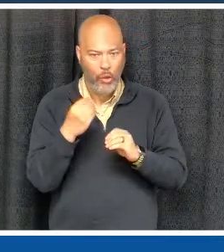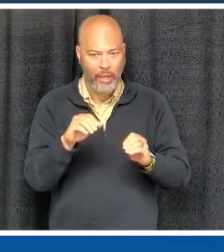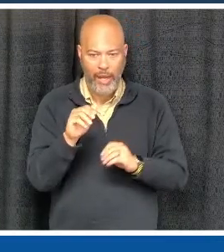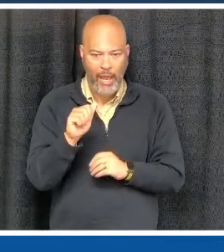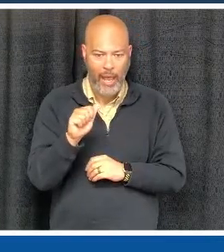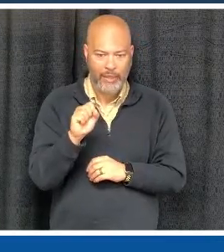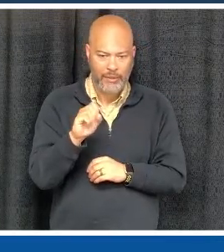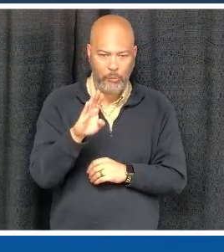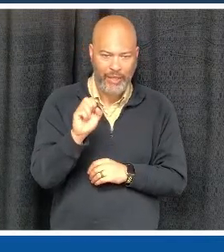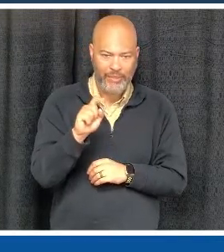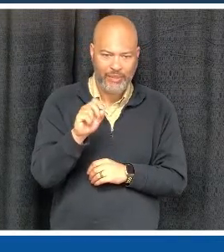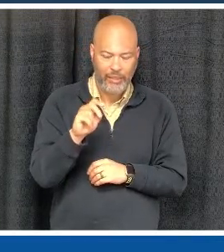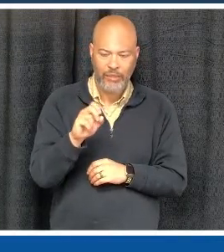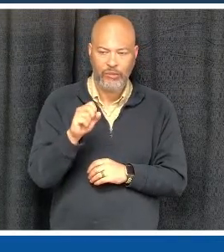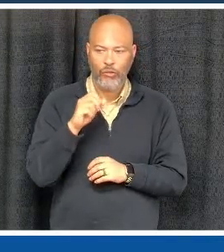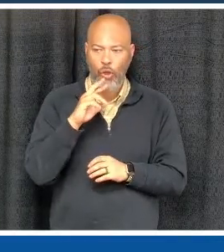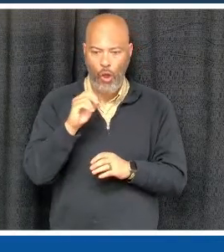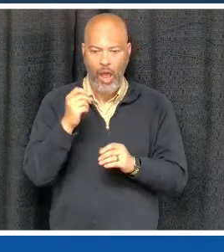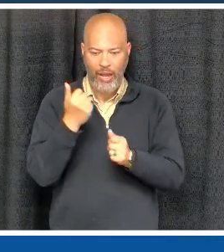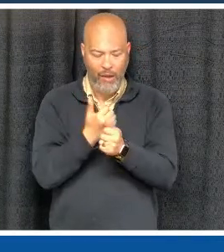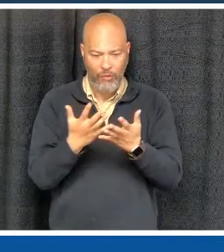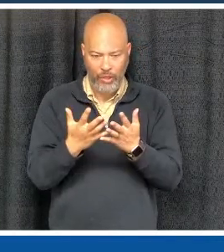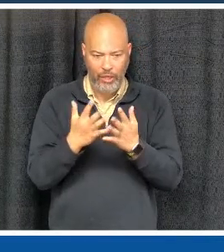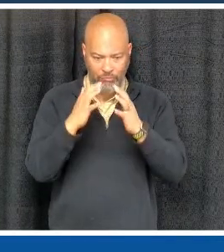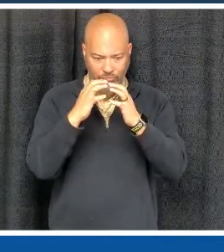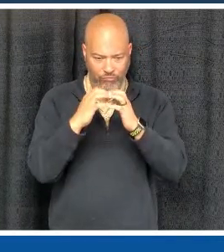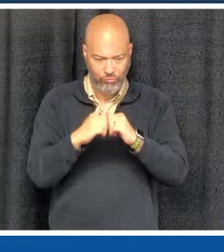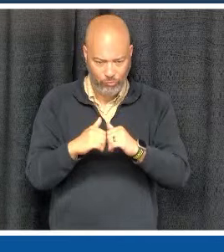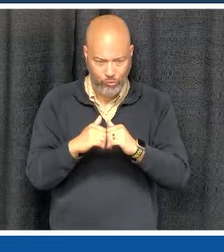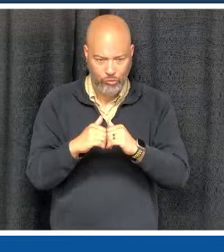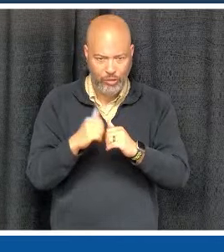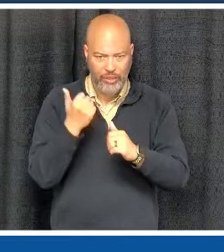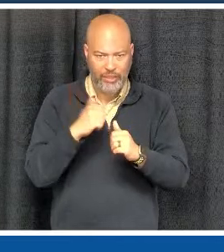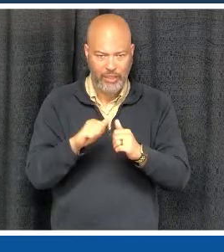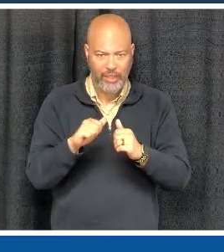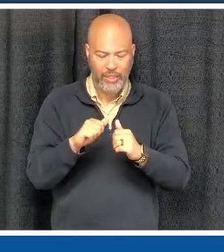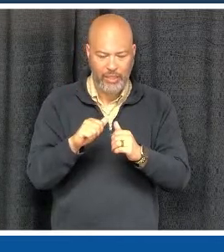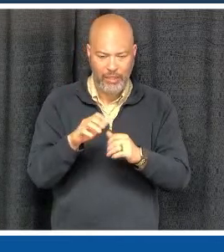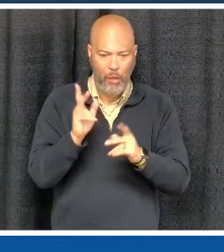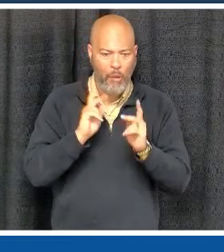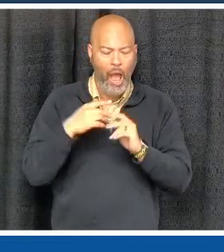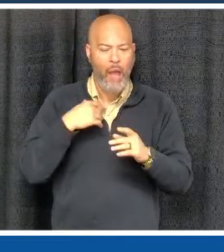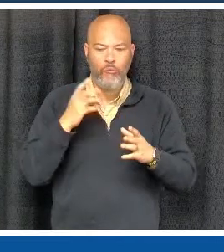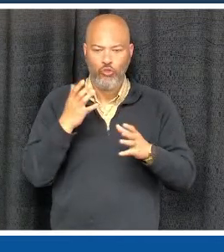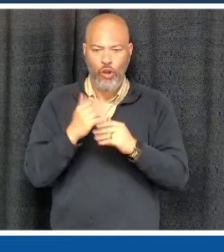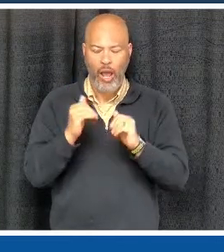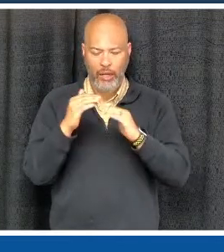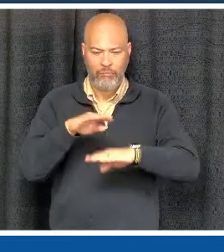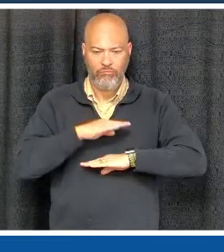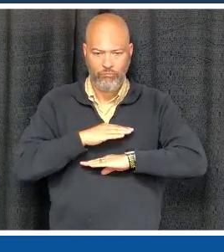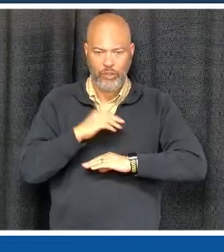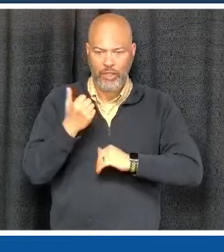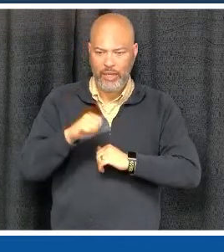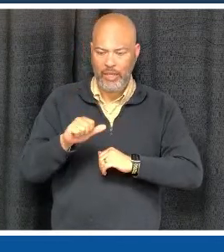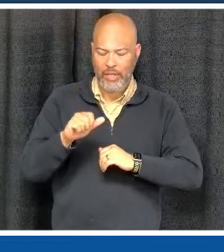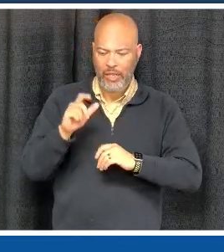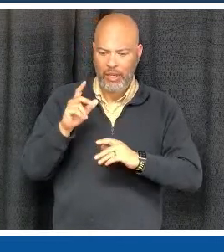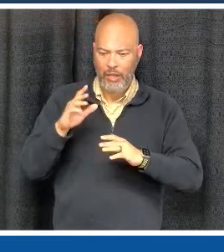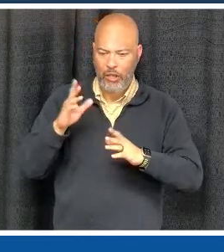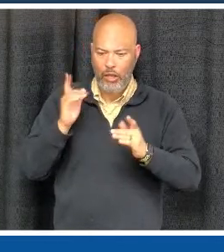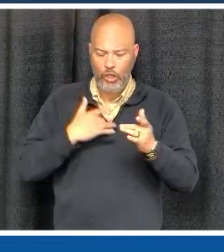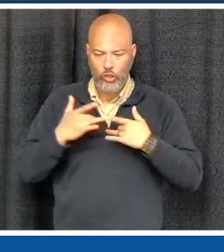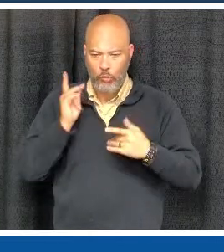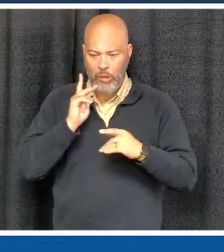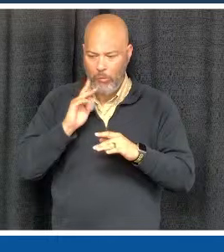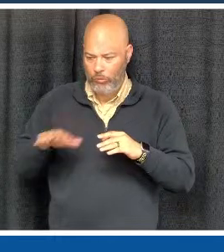that it's being handled correctly. I'm trying to alleviate the concern of those around. There is a process that they have to